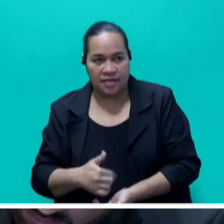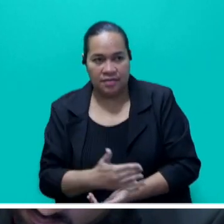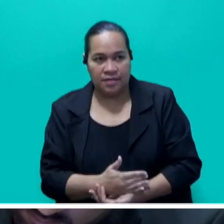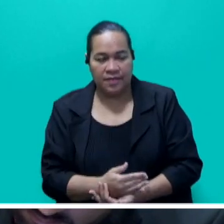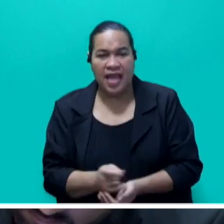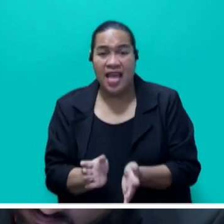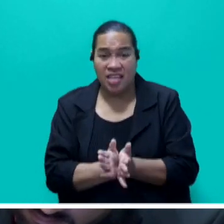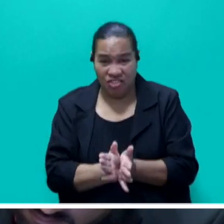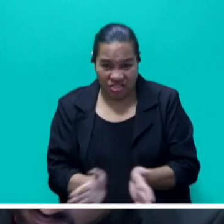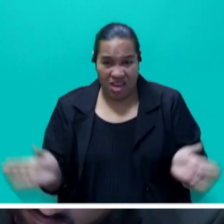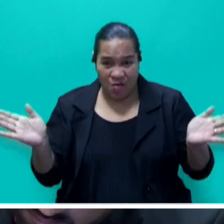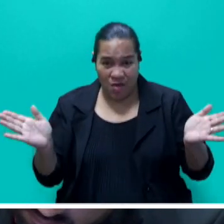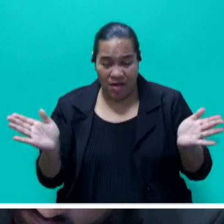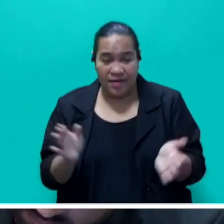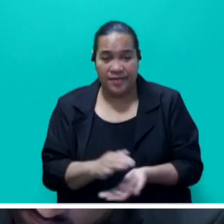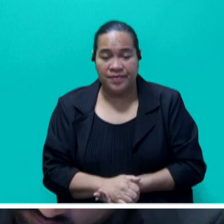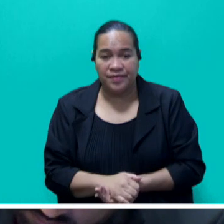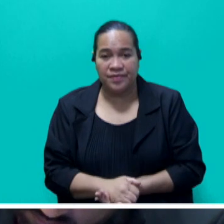general, the